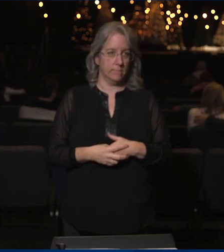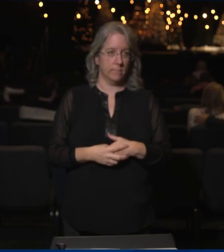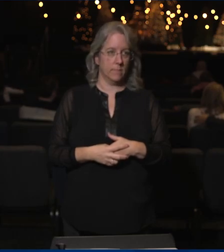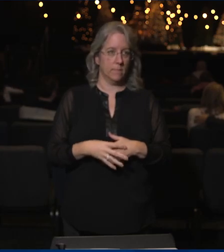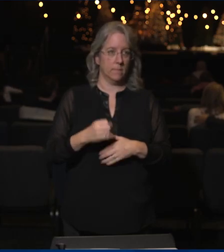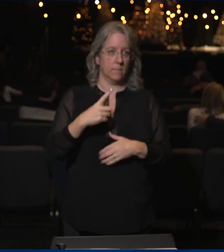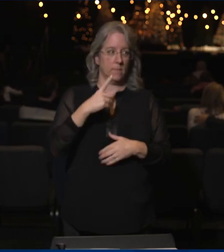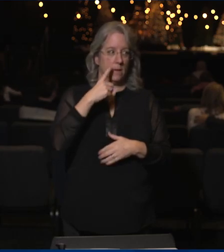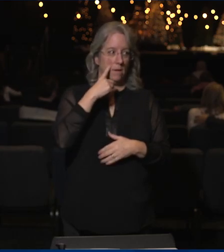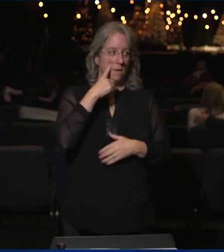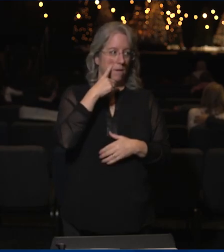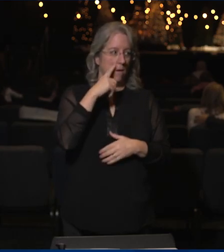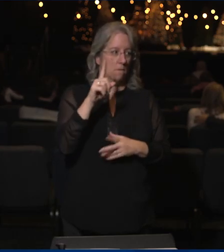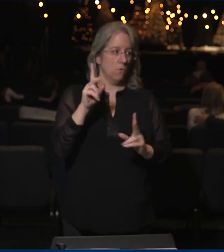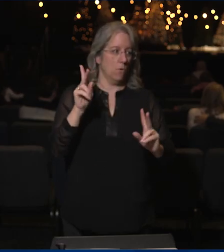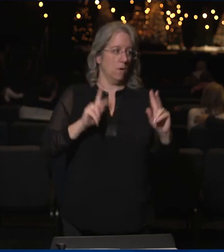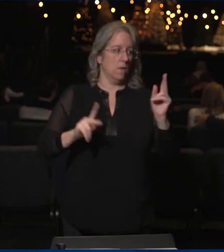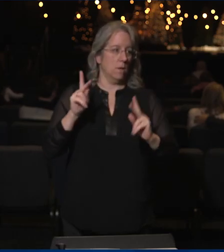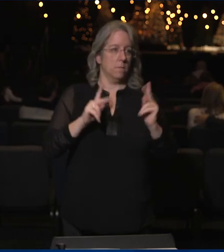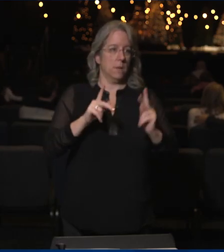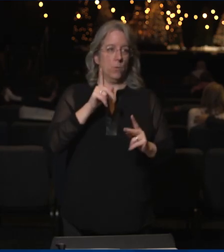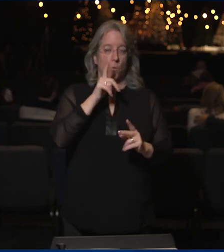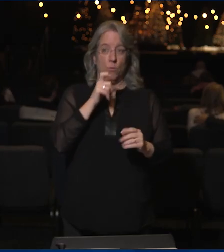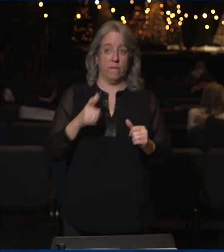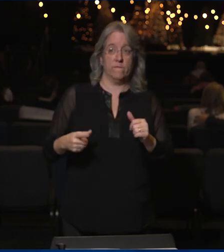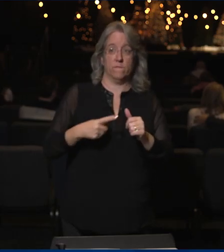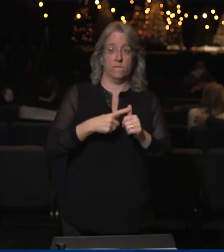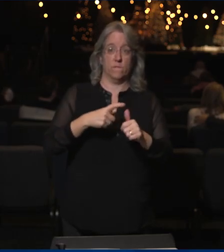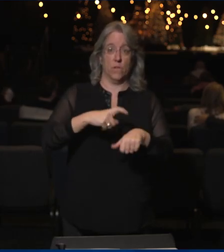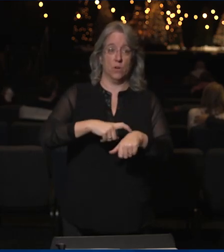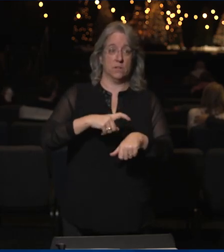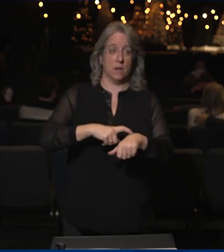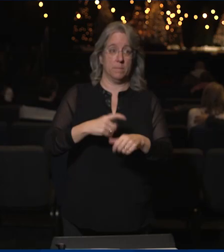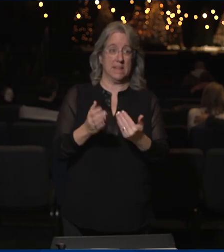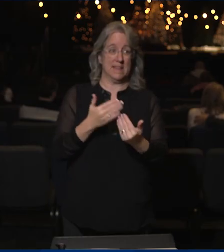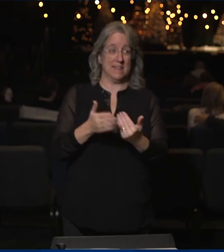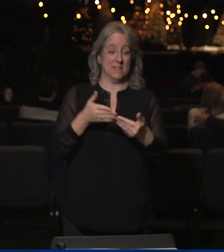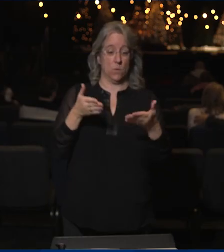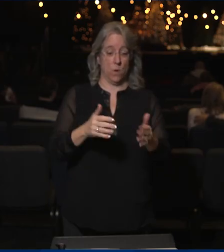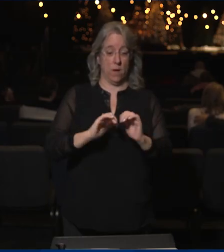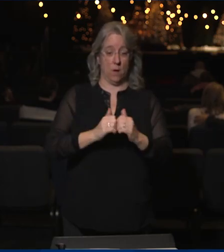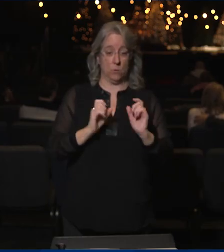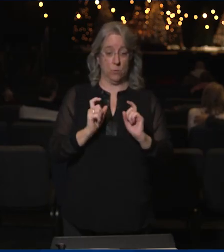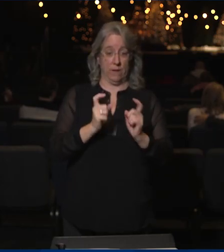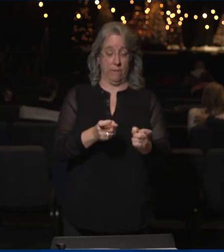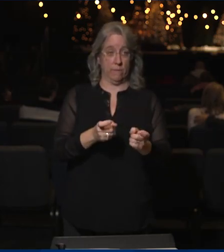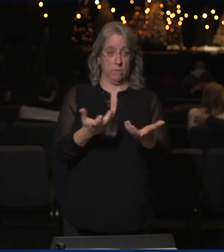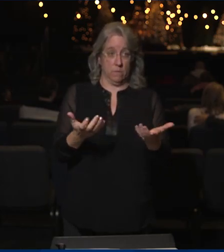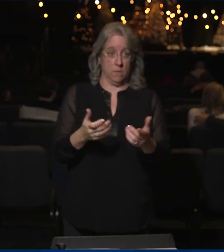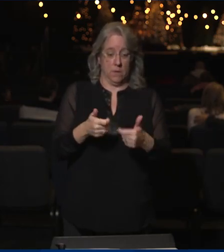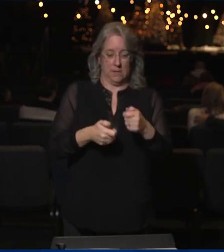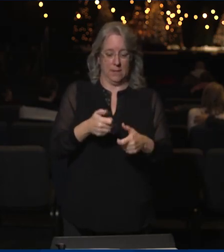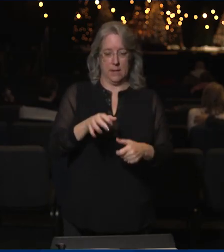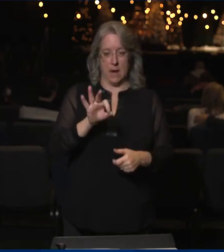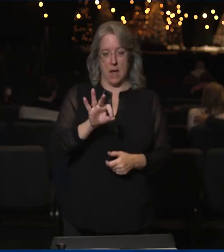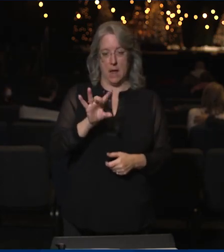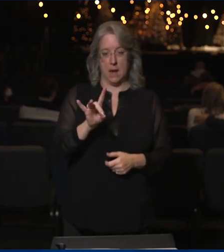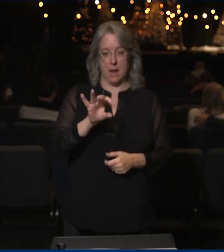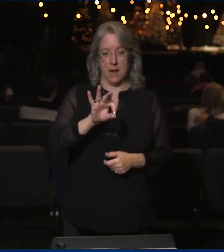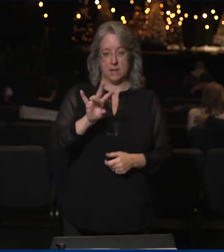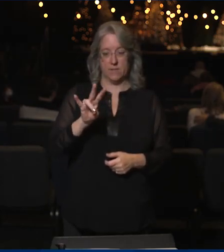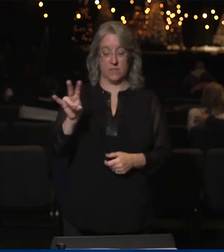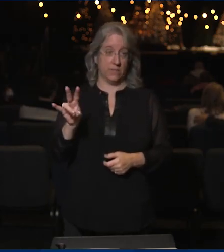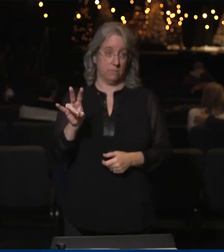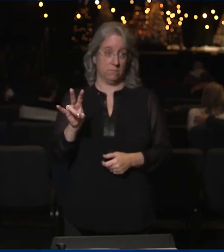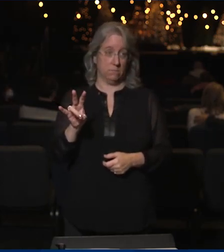you who might be, this is your first time, or actually the easiest way that you can give is by texting the word give to the number 98977.